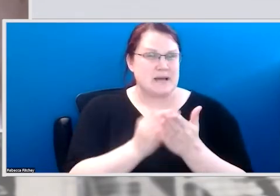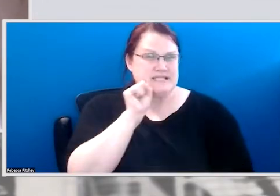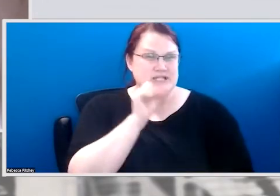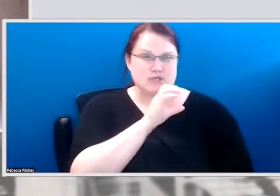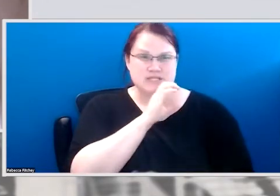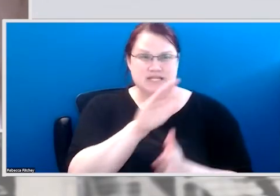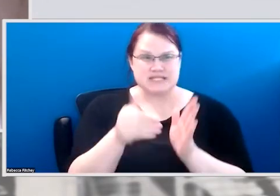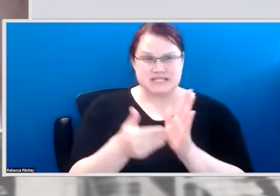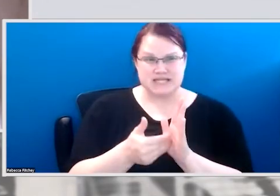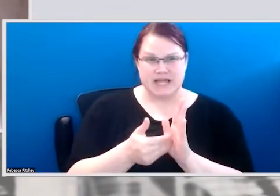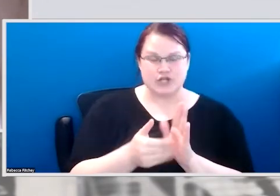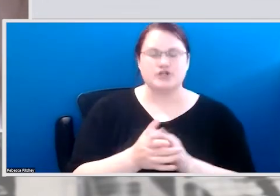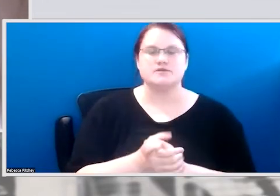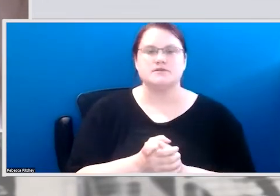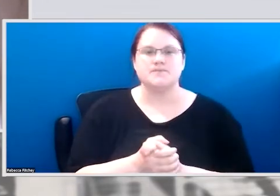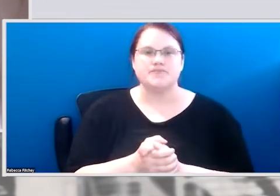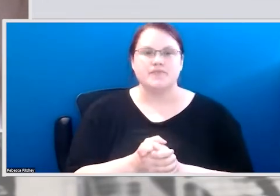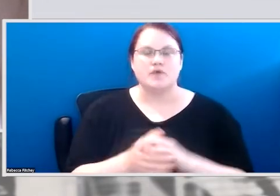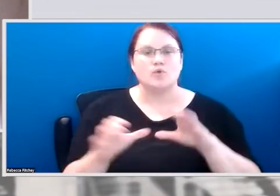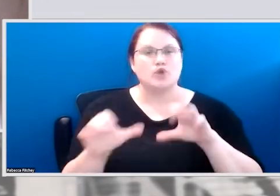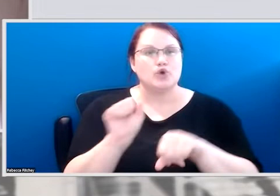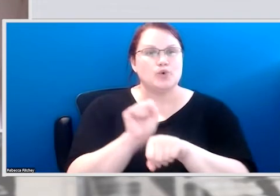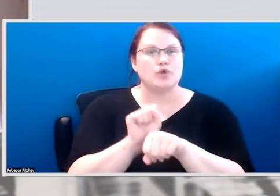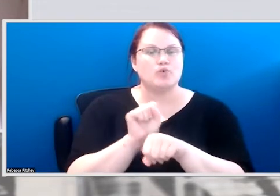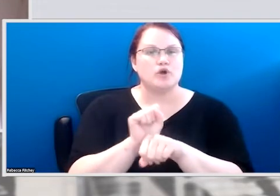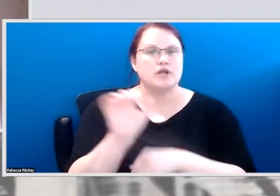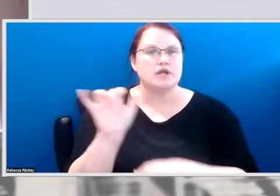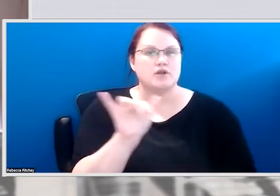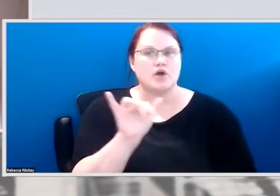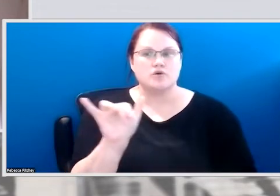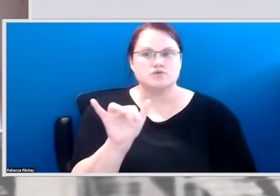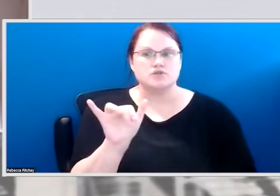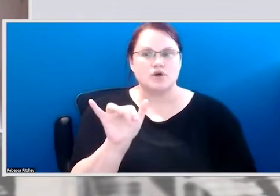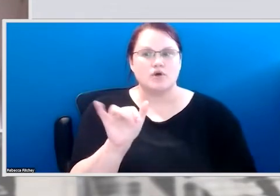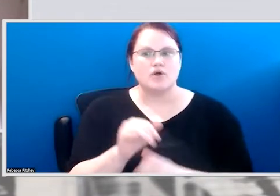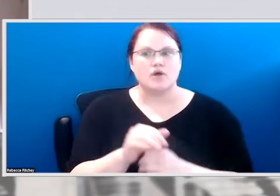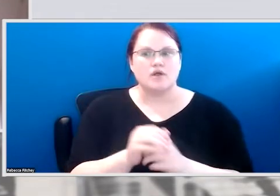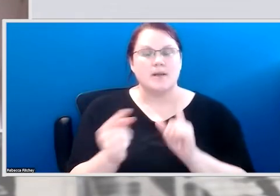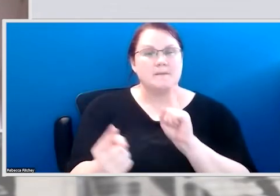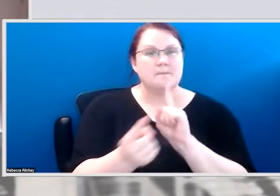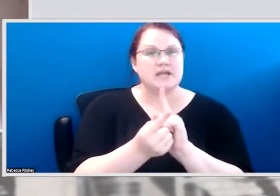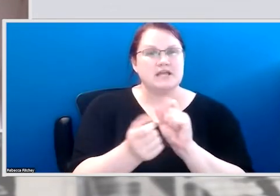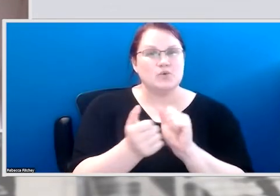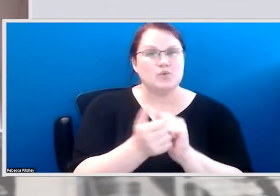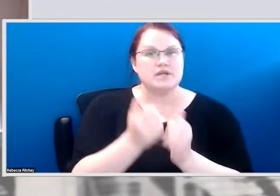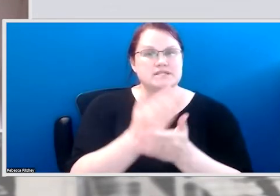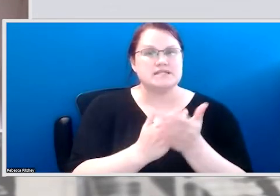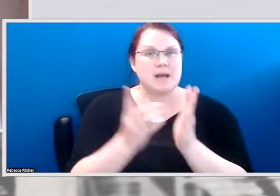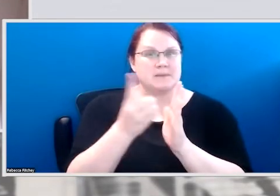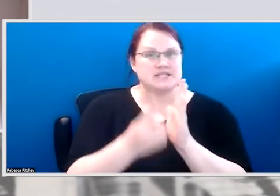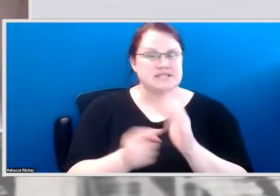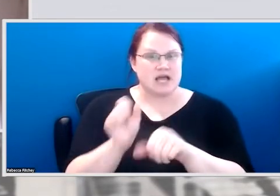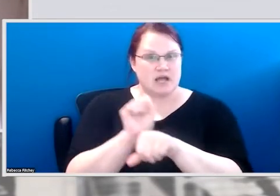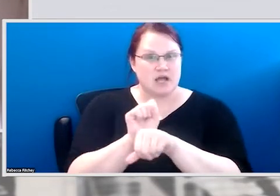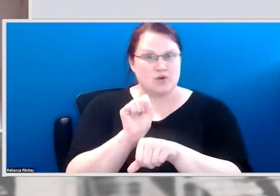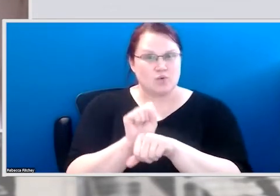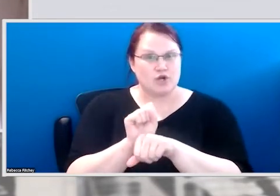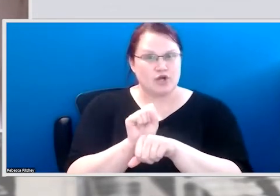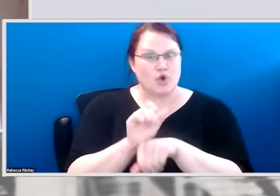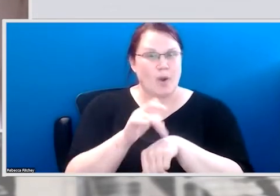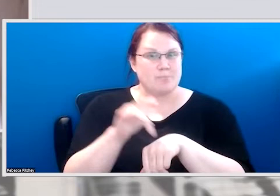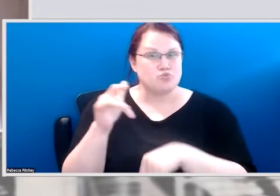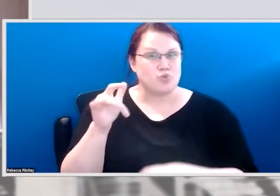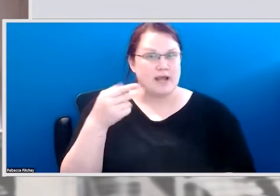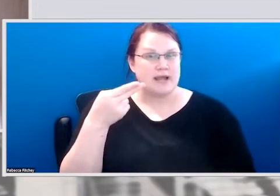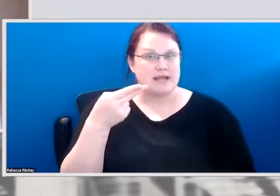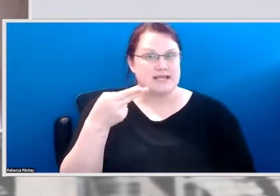important. We're doing some work in combination with them and meeting with some design work on the Brighton Heights Senior